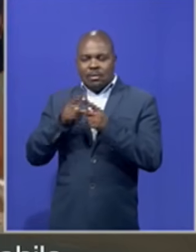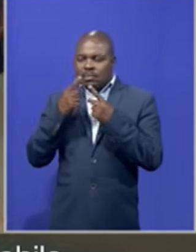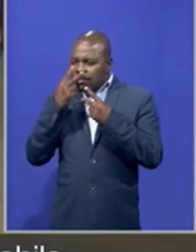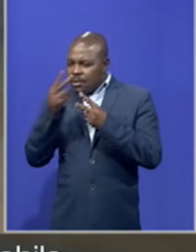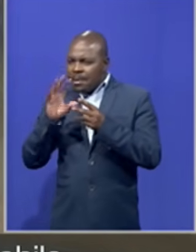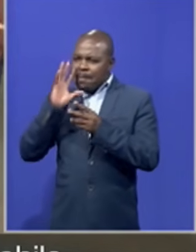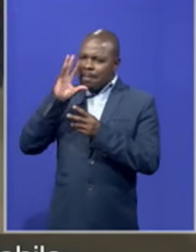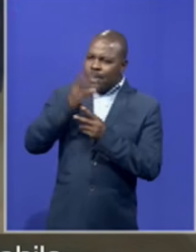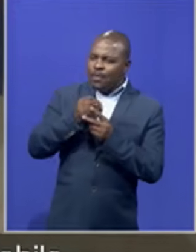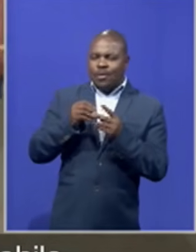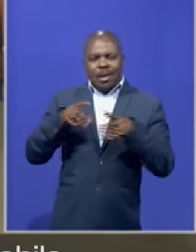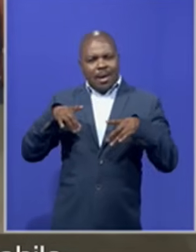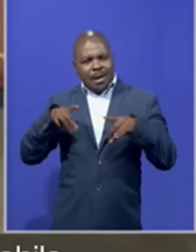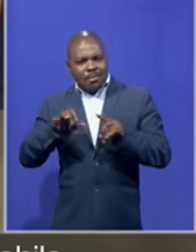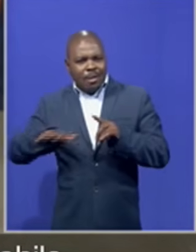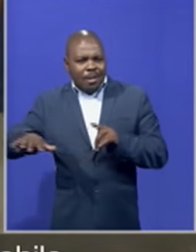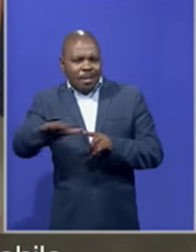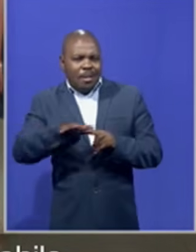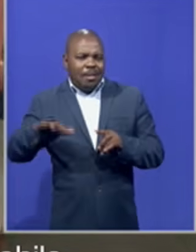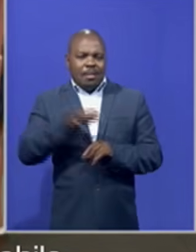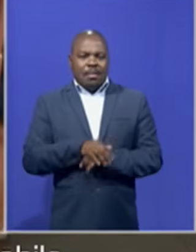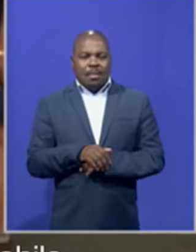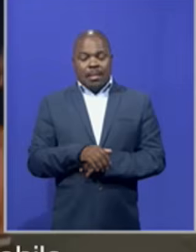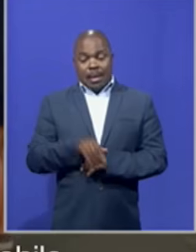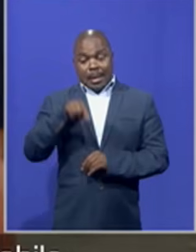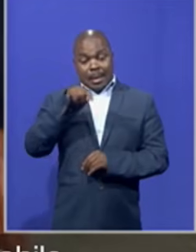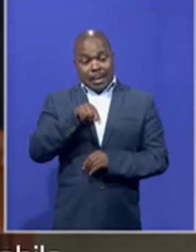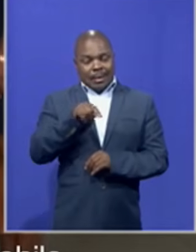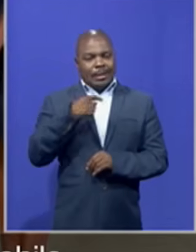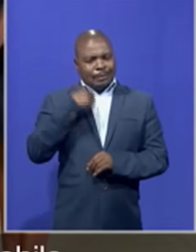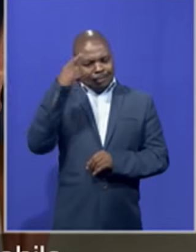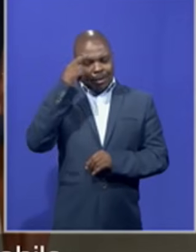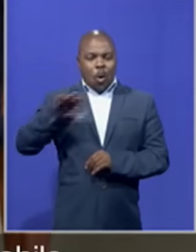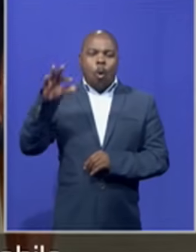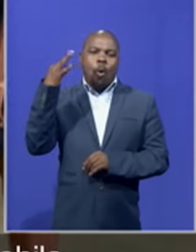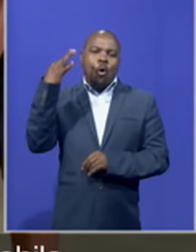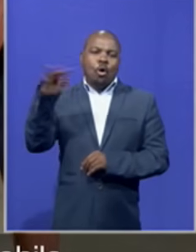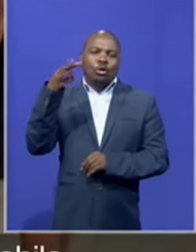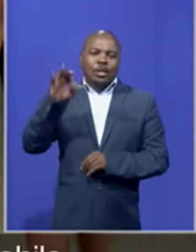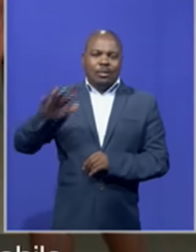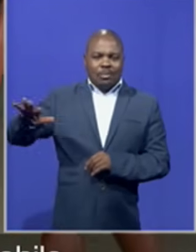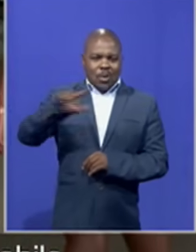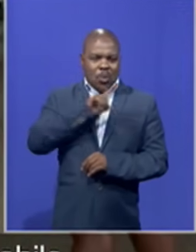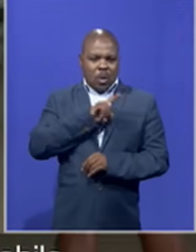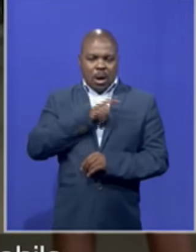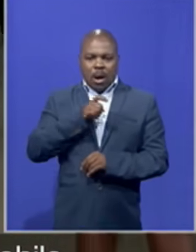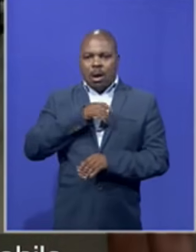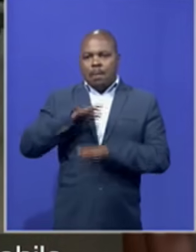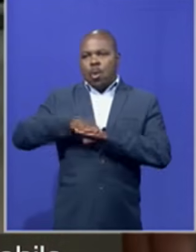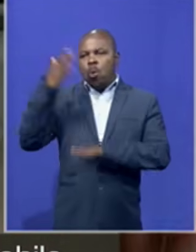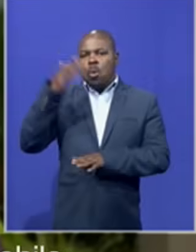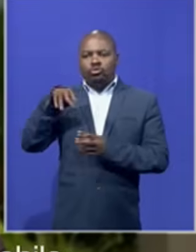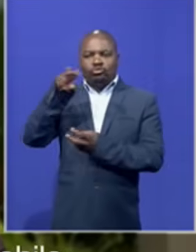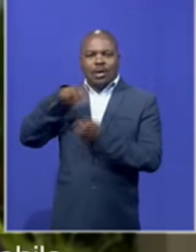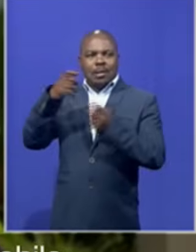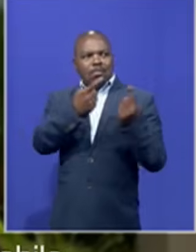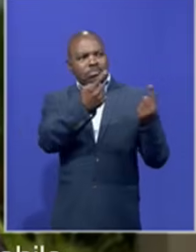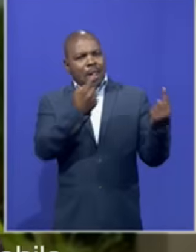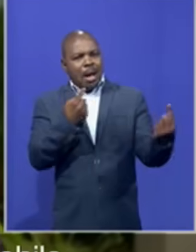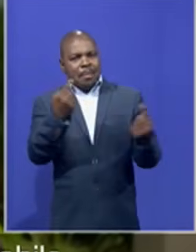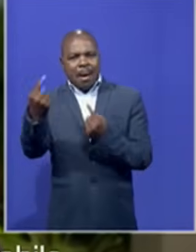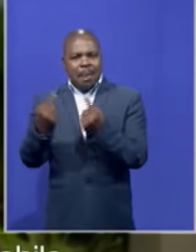leshoka le bogabo. Lenyaga lesolo le išitše go yengwe ya dihotele tša Hoedspruit ka ge tikologo ye e gola go tša boeti. You